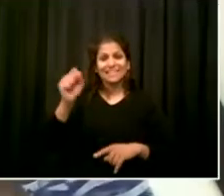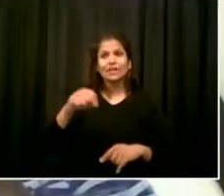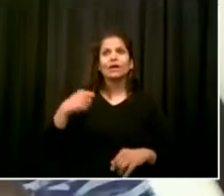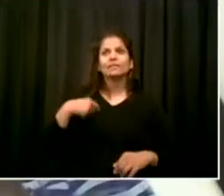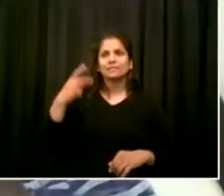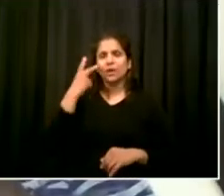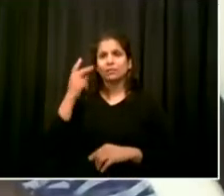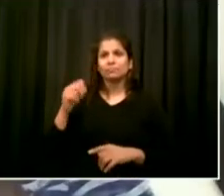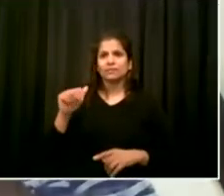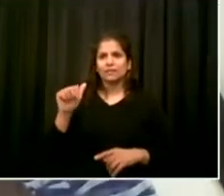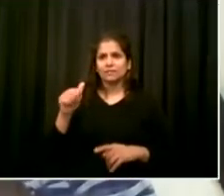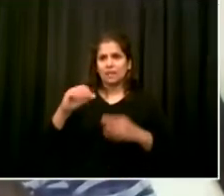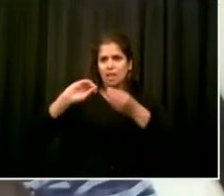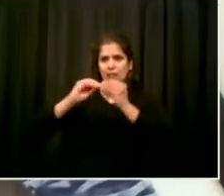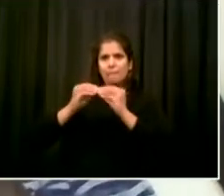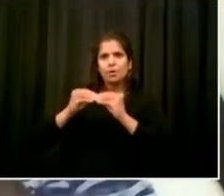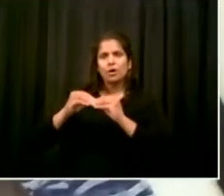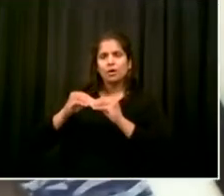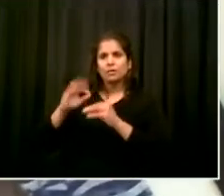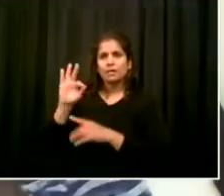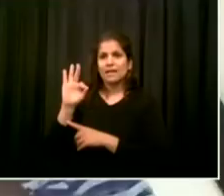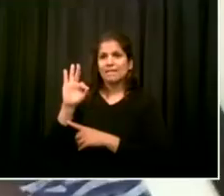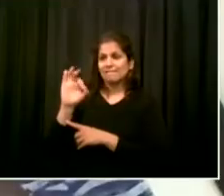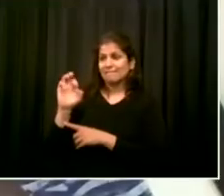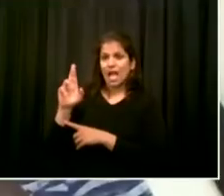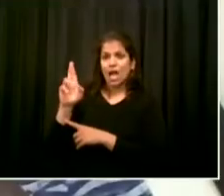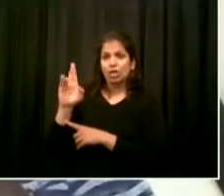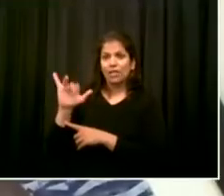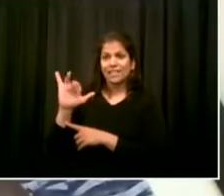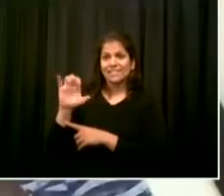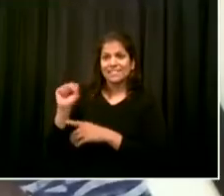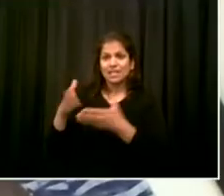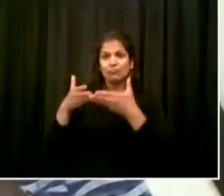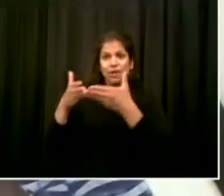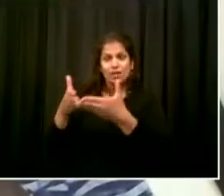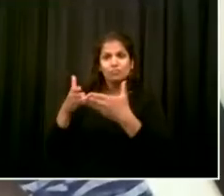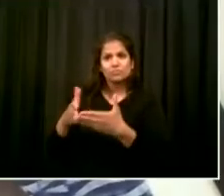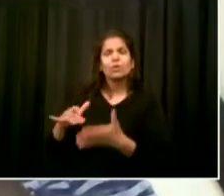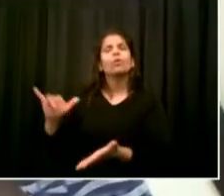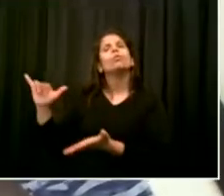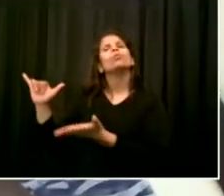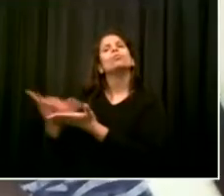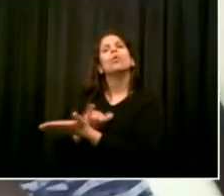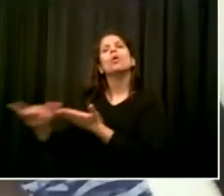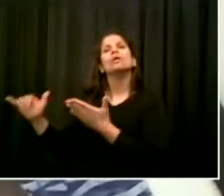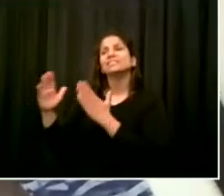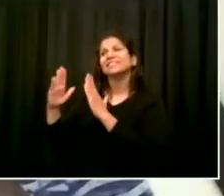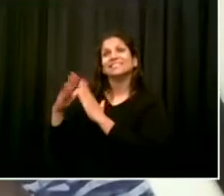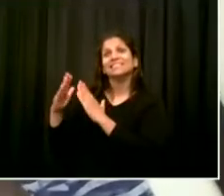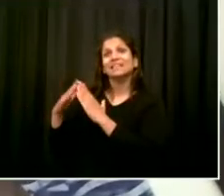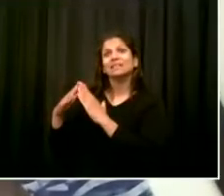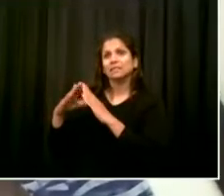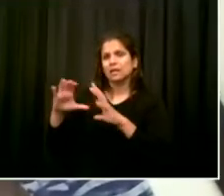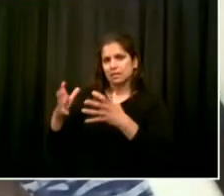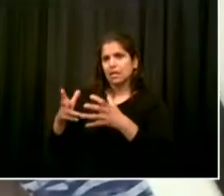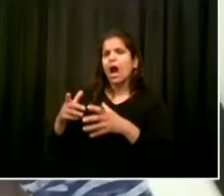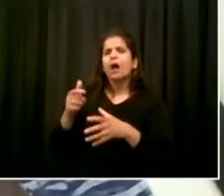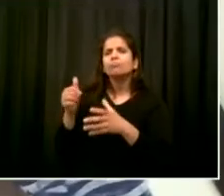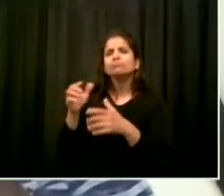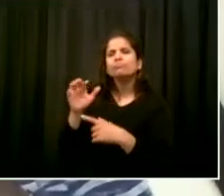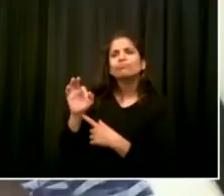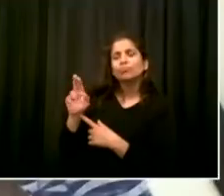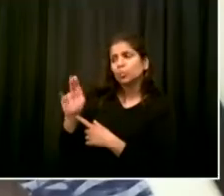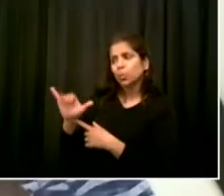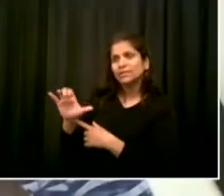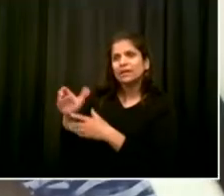the ferries, on the Staten Island ferry, on the New York City ferry. Obviously, as the mayor said, in terms of the